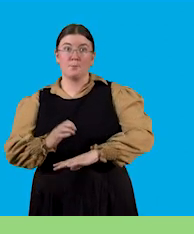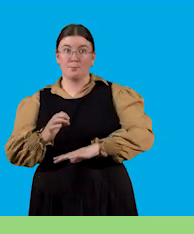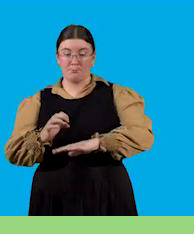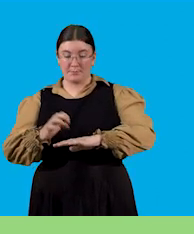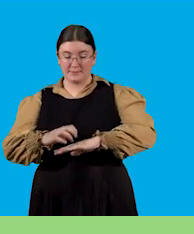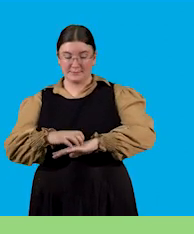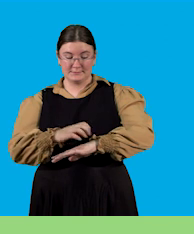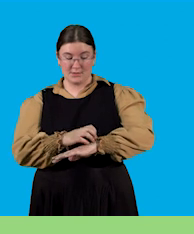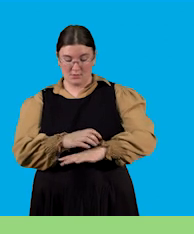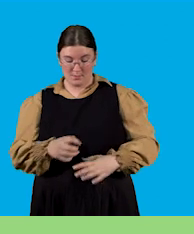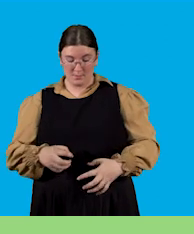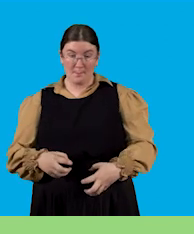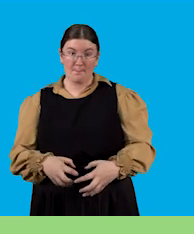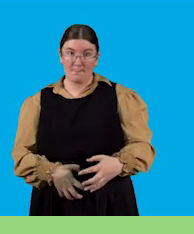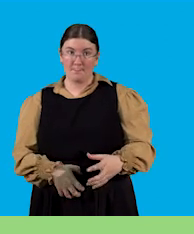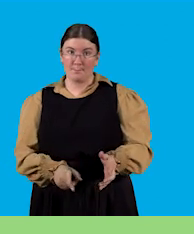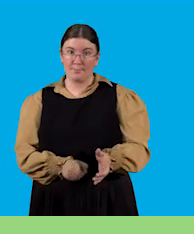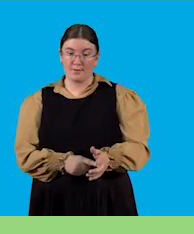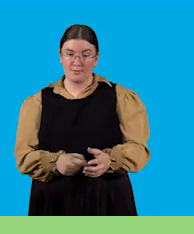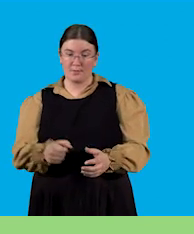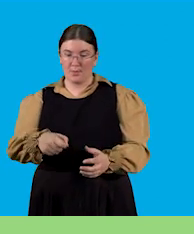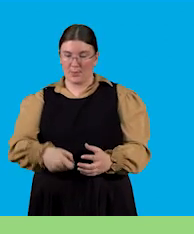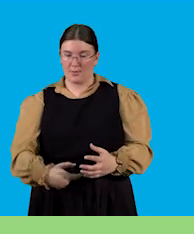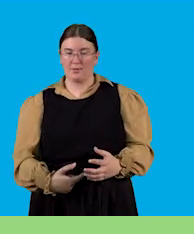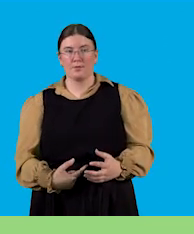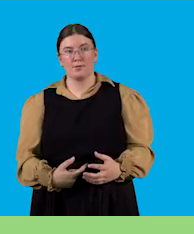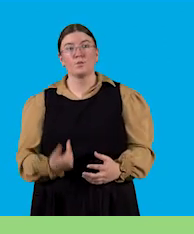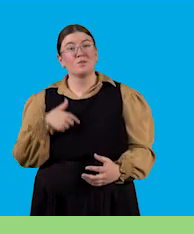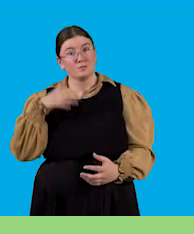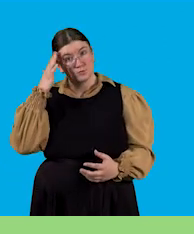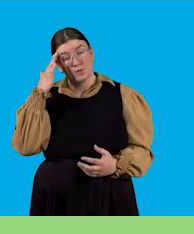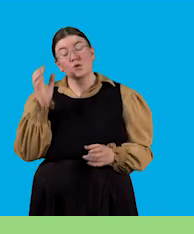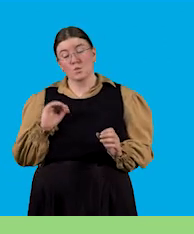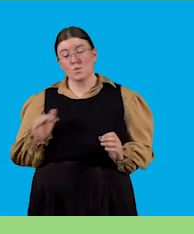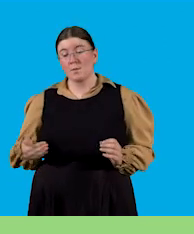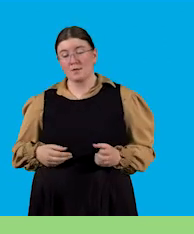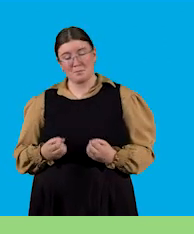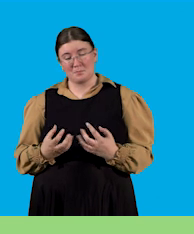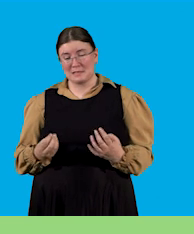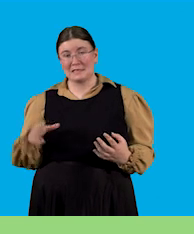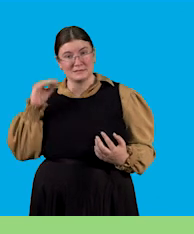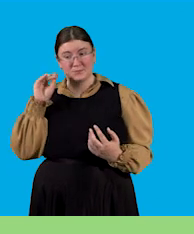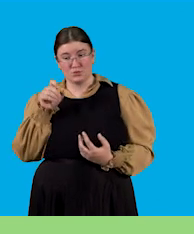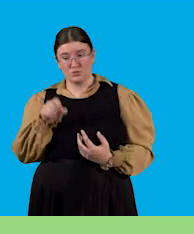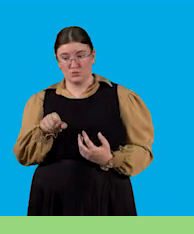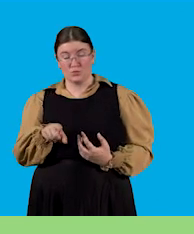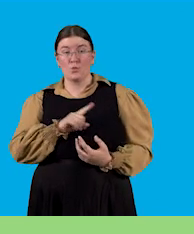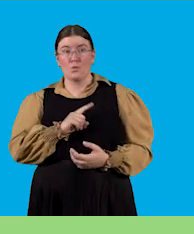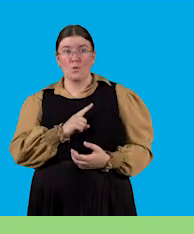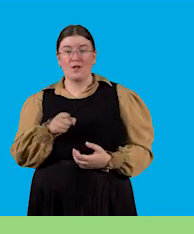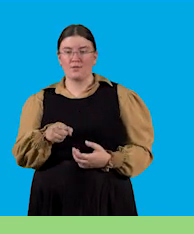bladder. We already know that this is common in women because we say that they have a short